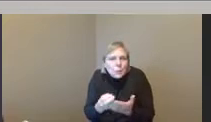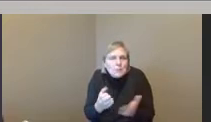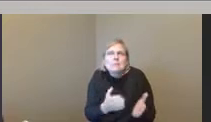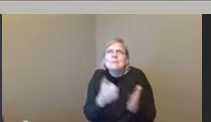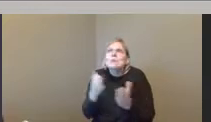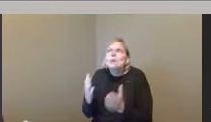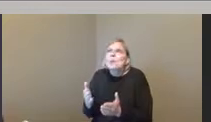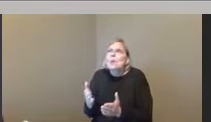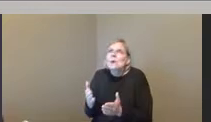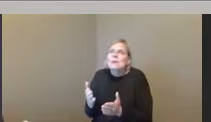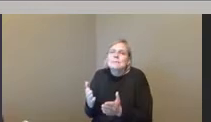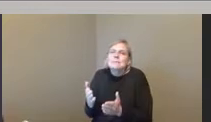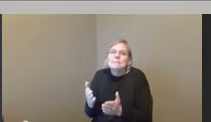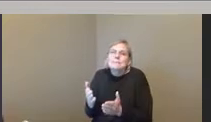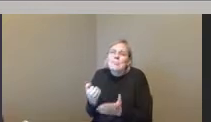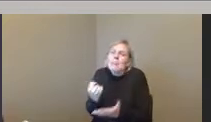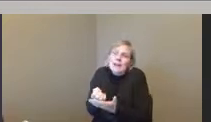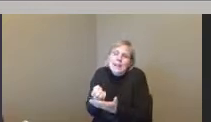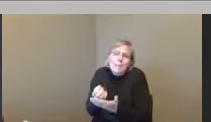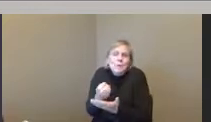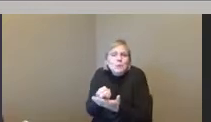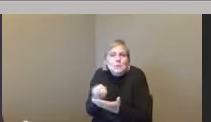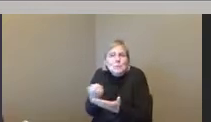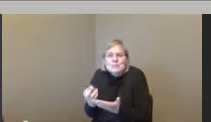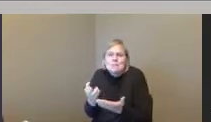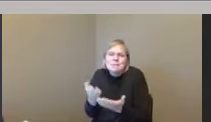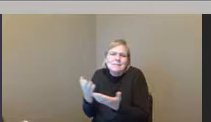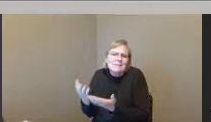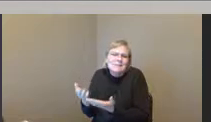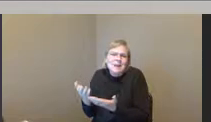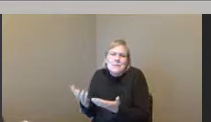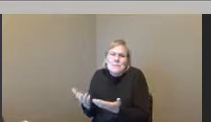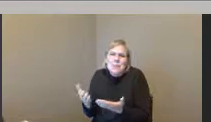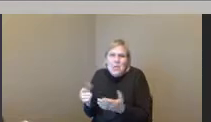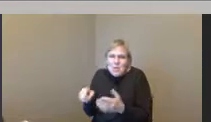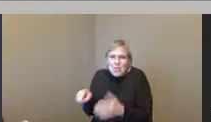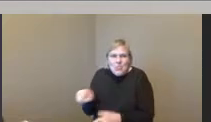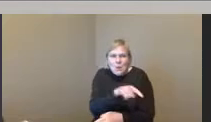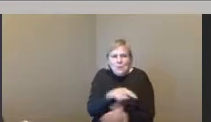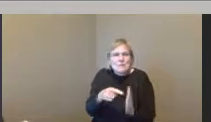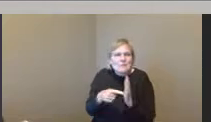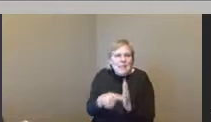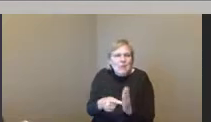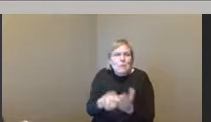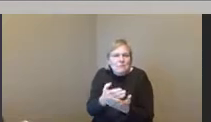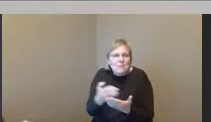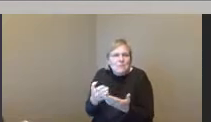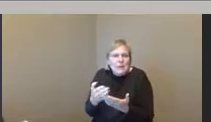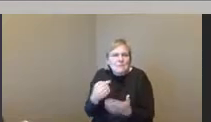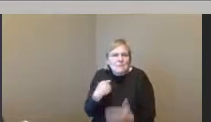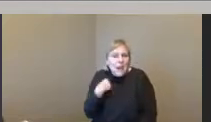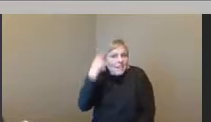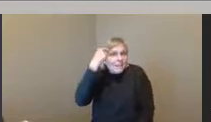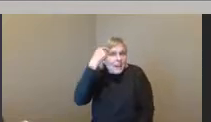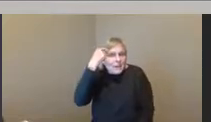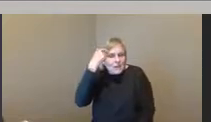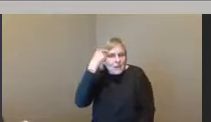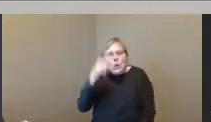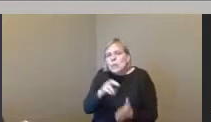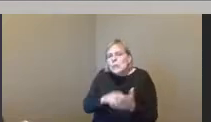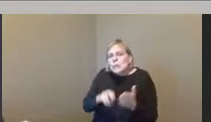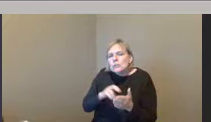to economic resources. Those are examples of things that I think the